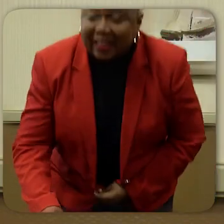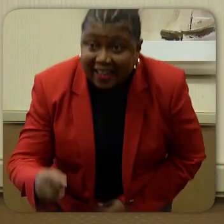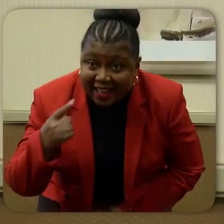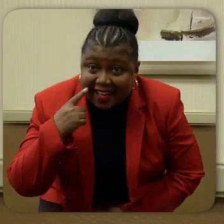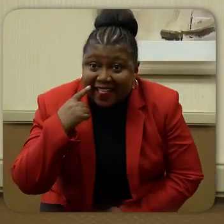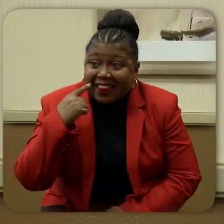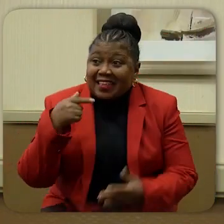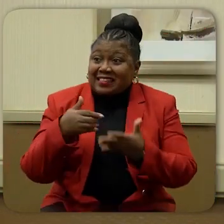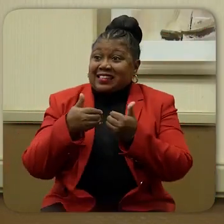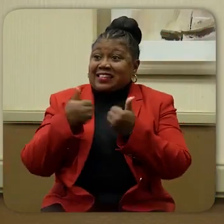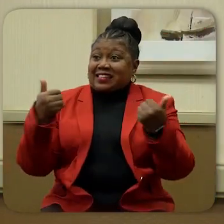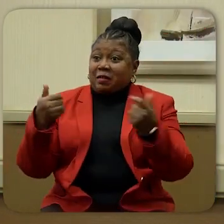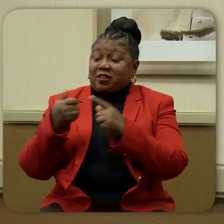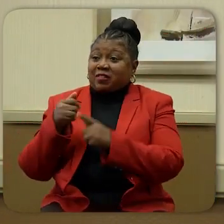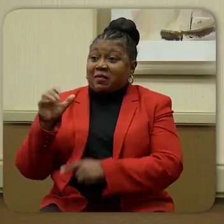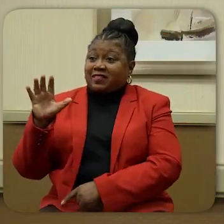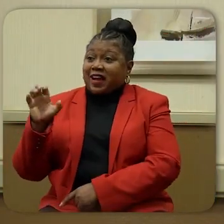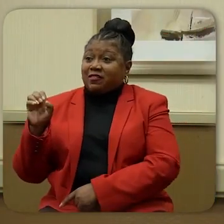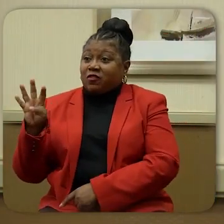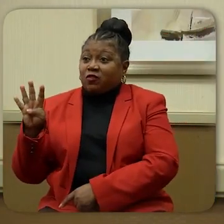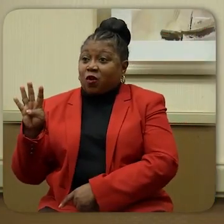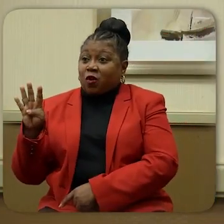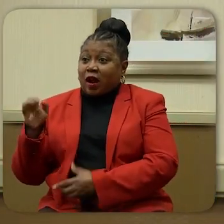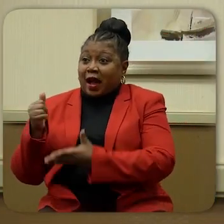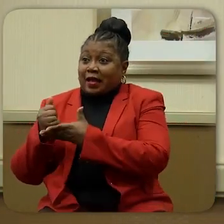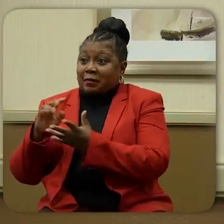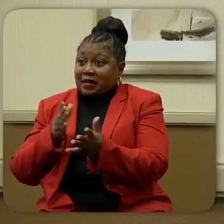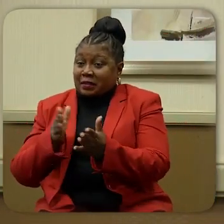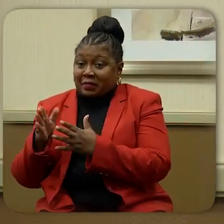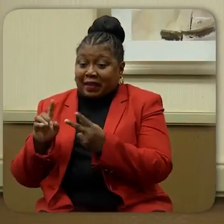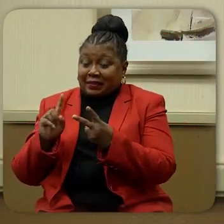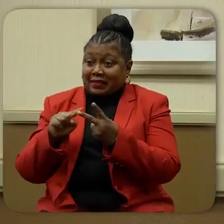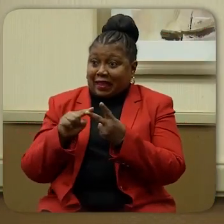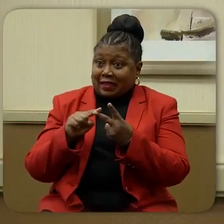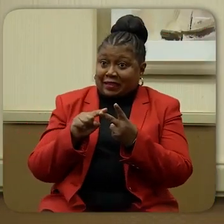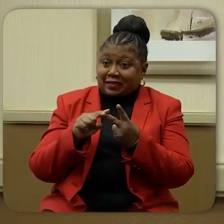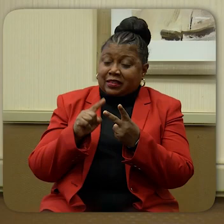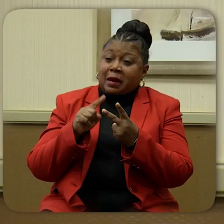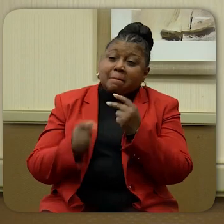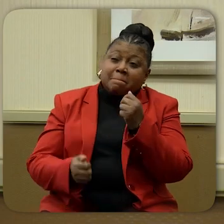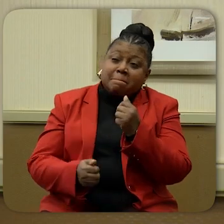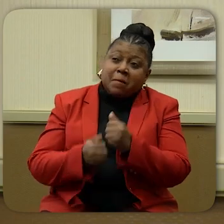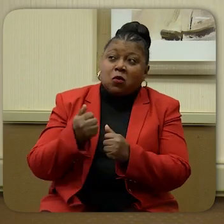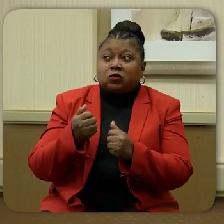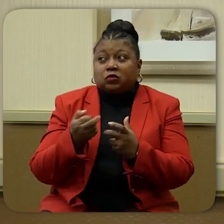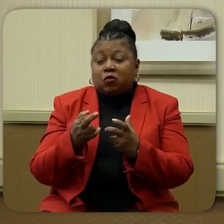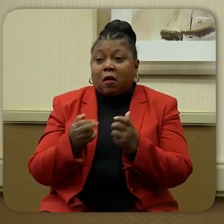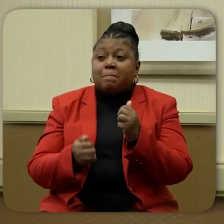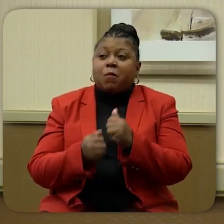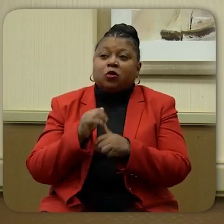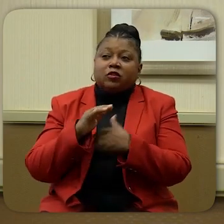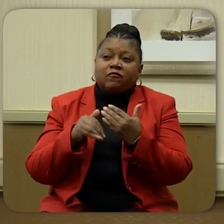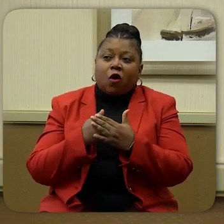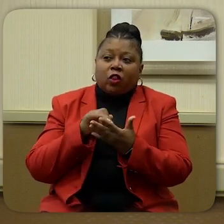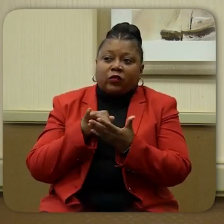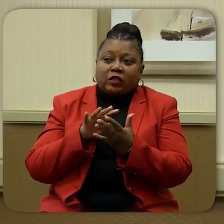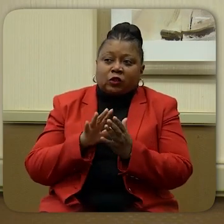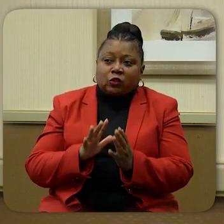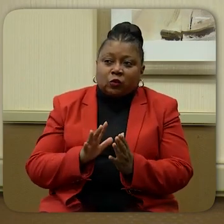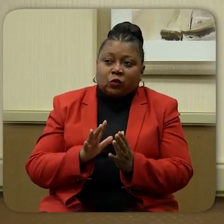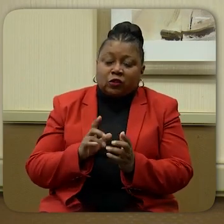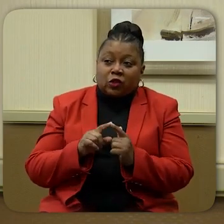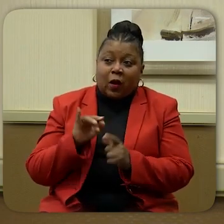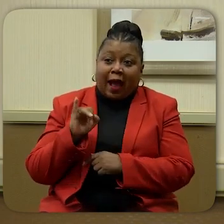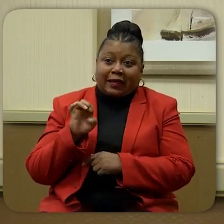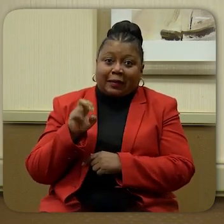504 accommodations plan? Second question is, majority or most of all of our students